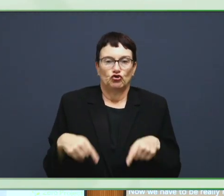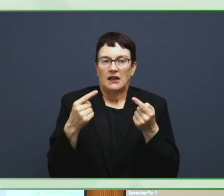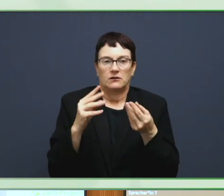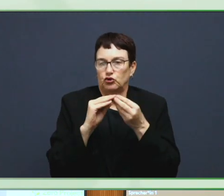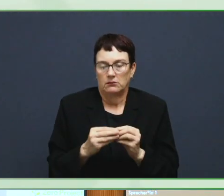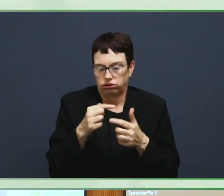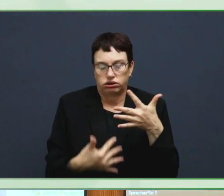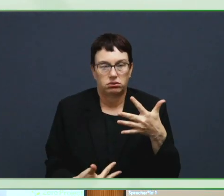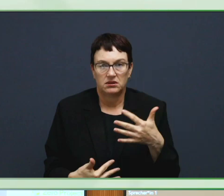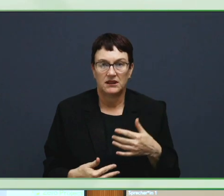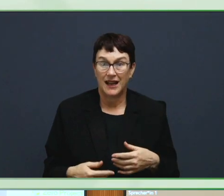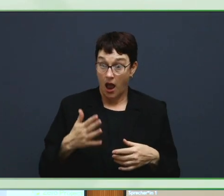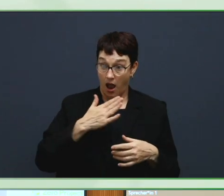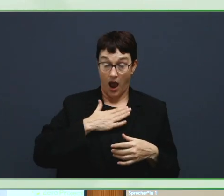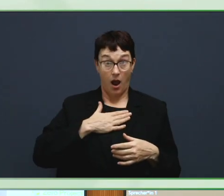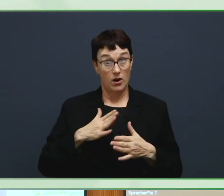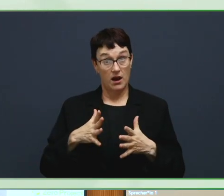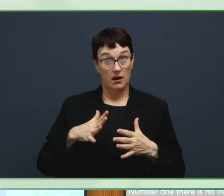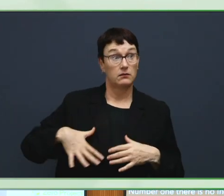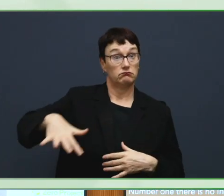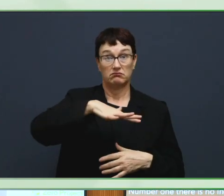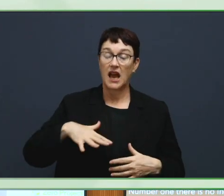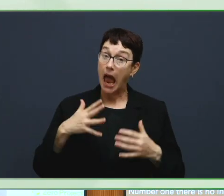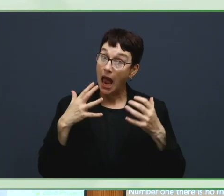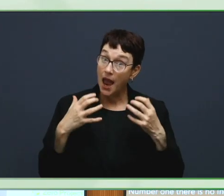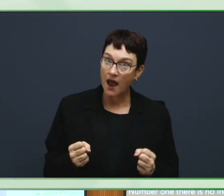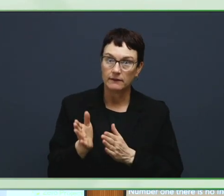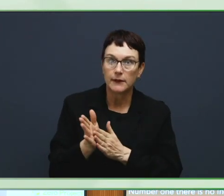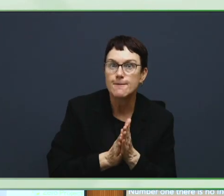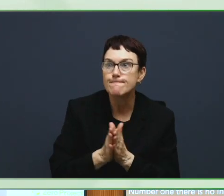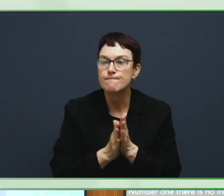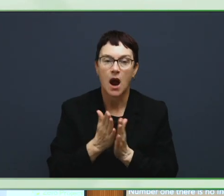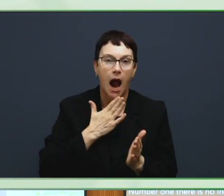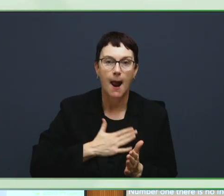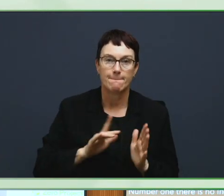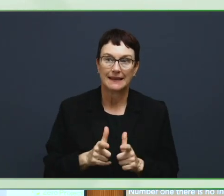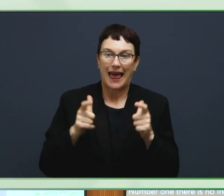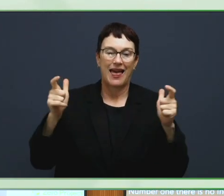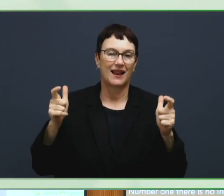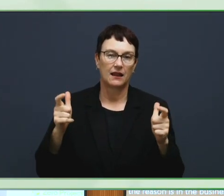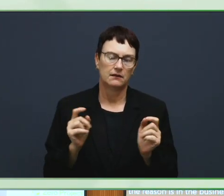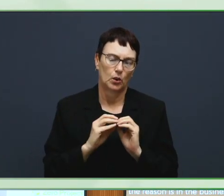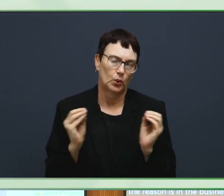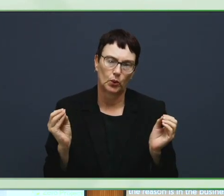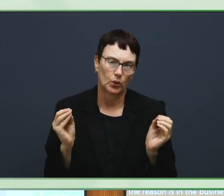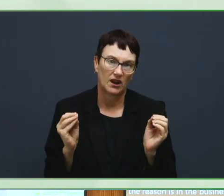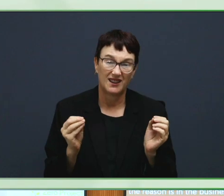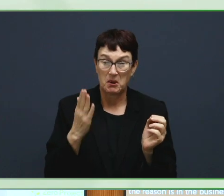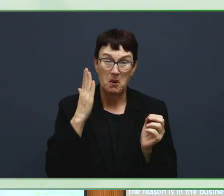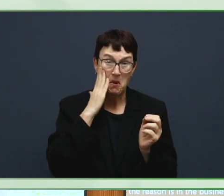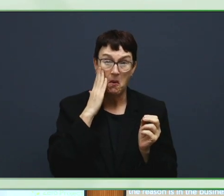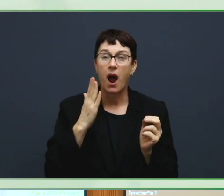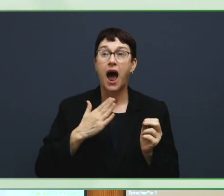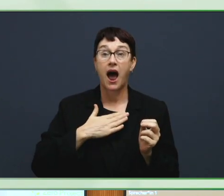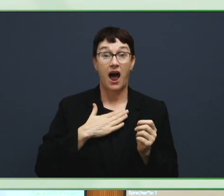our space. And the reason is, in the business world, 1 out of 10 startups succeeds, 9 fail. The one that succeeds has to